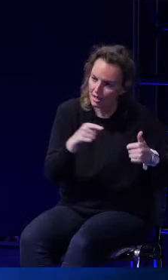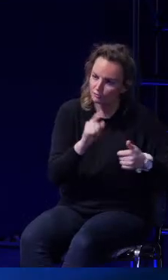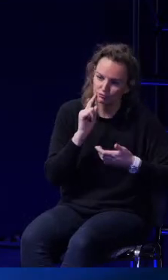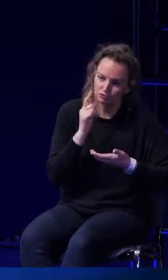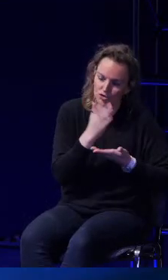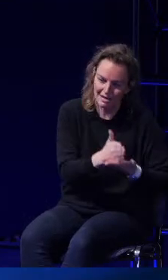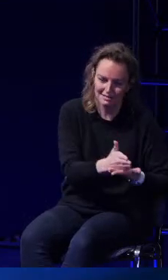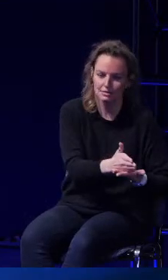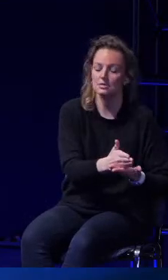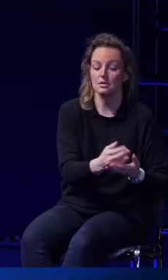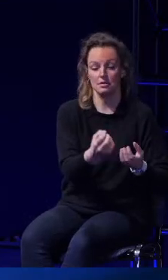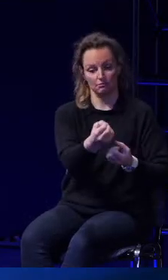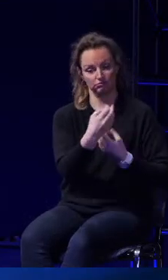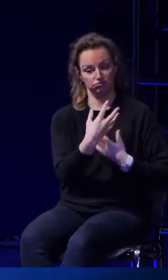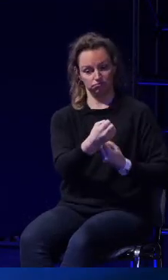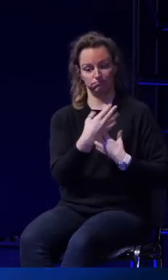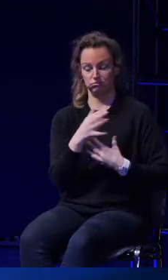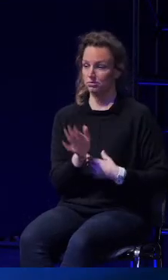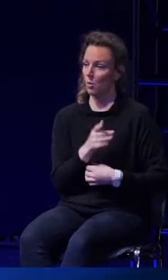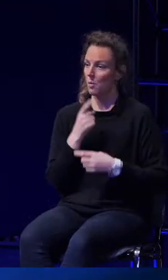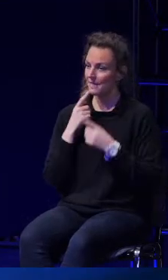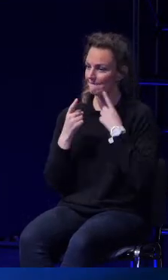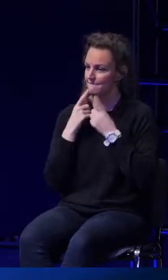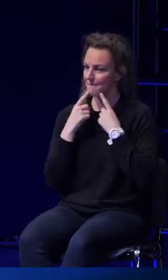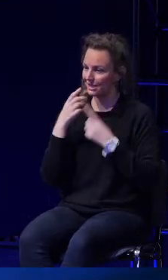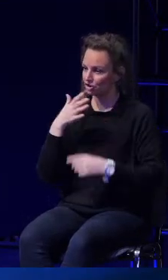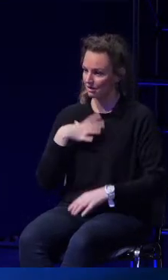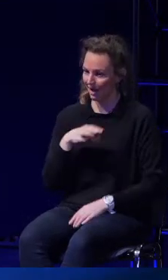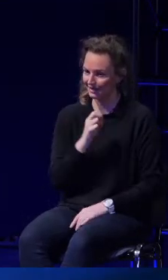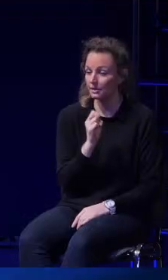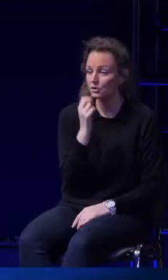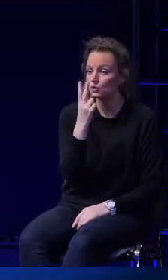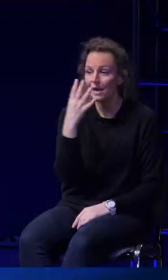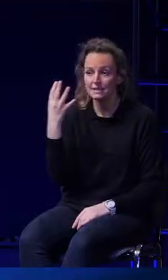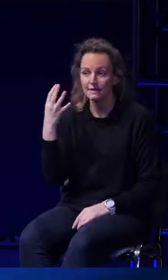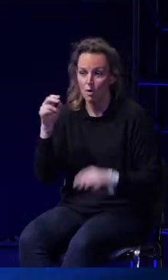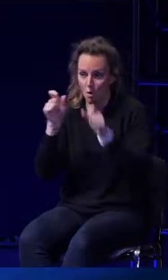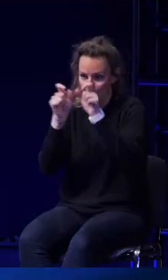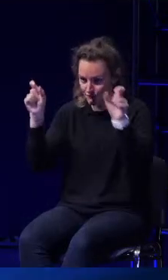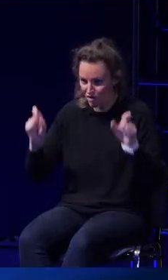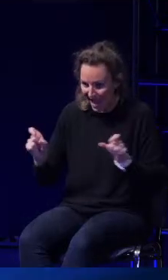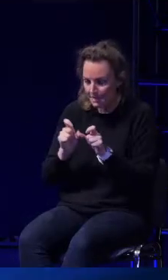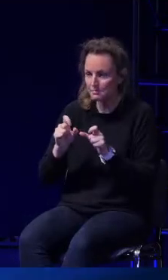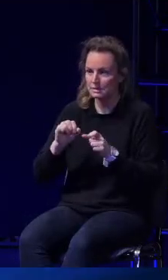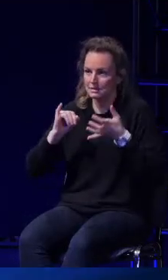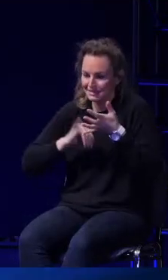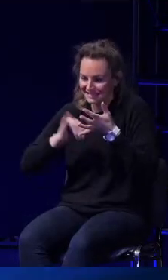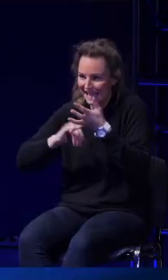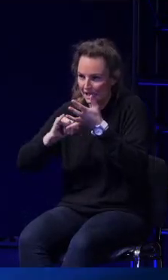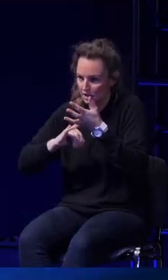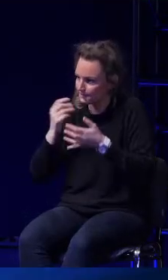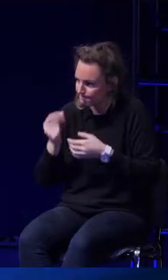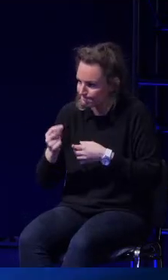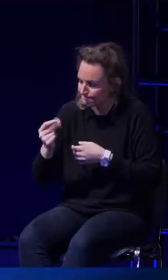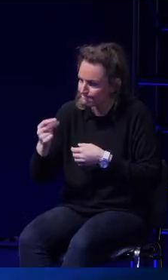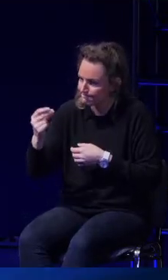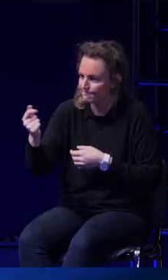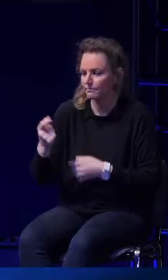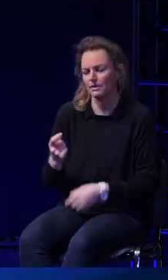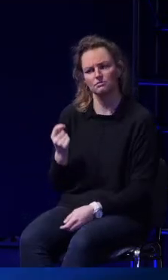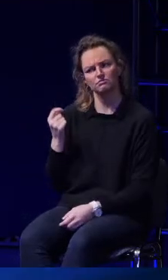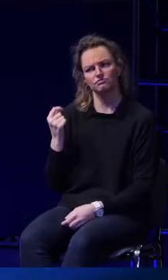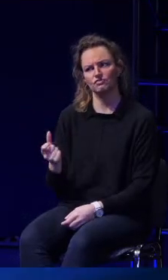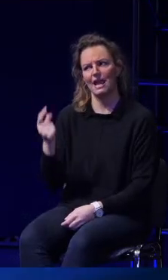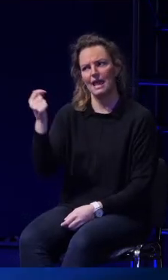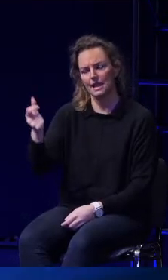me all of the information that I need in 24 frames a second. Very occasionally on a recce or something,